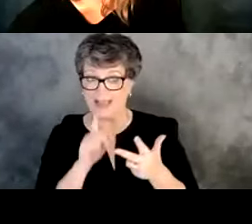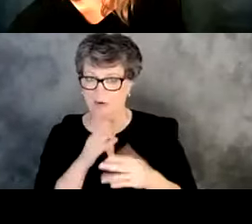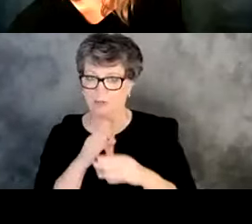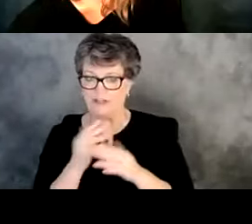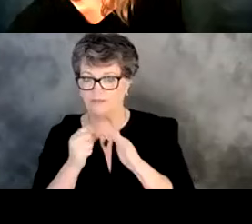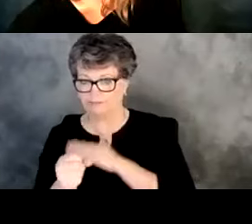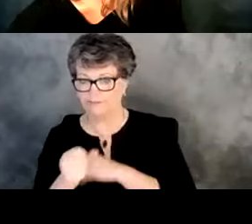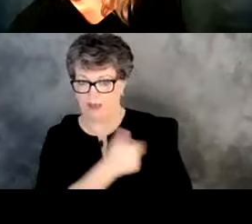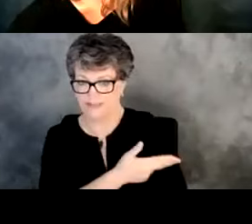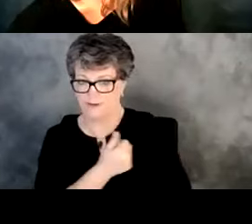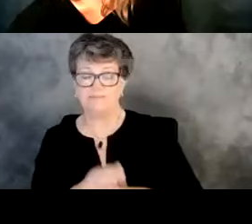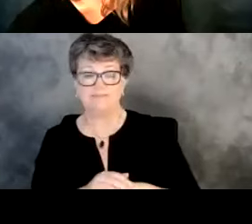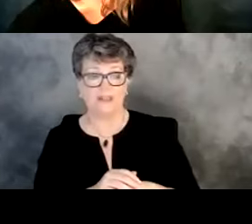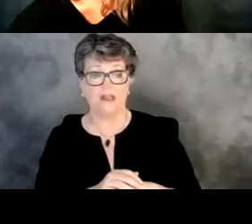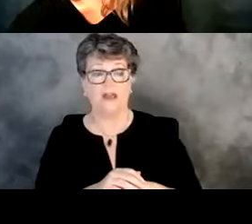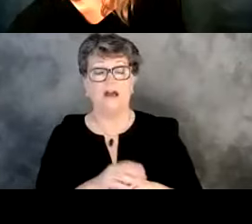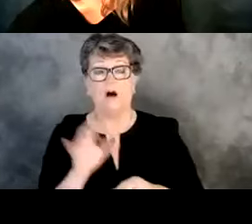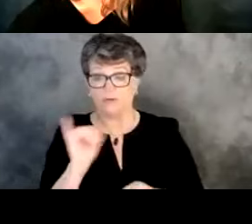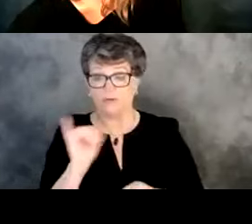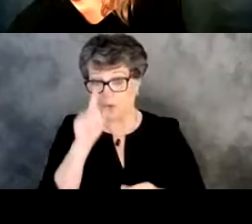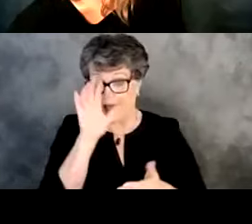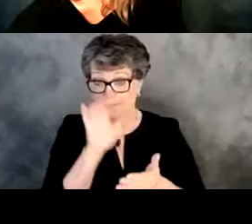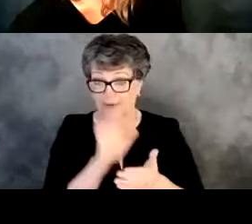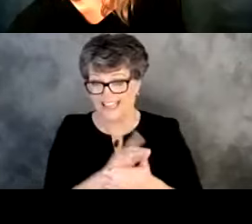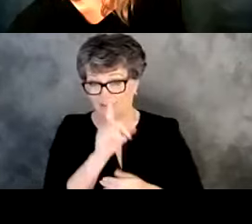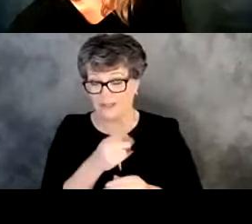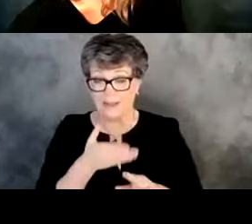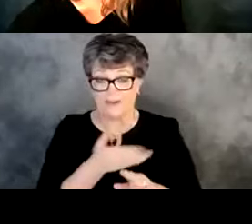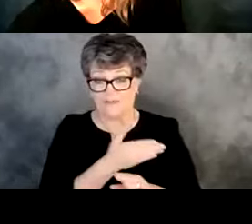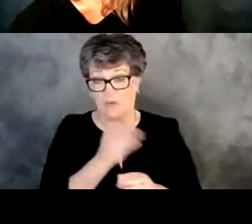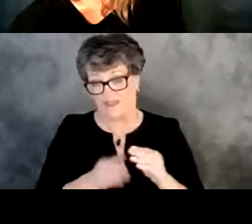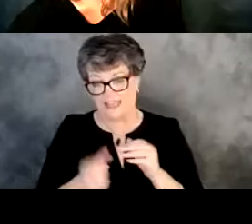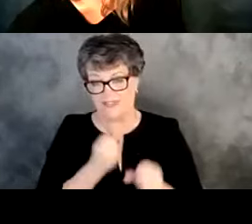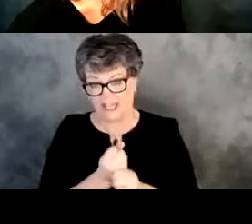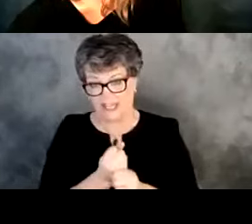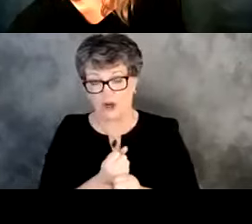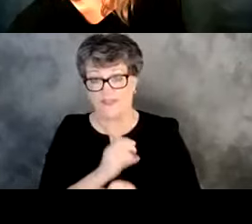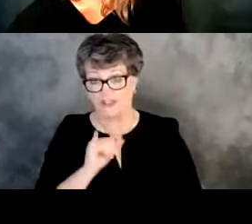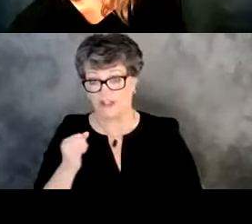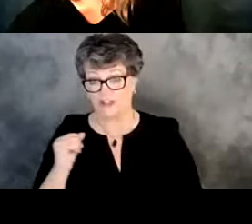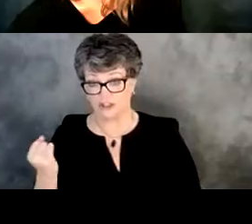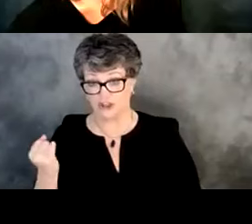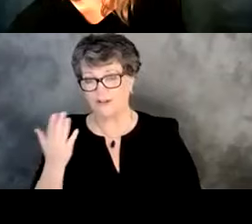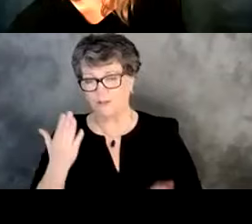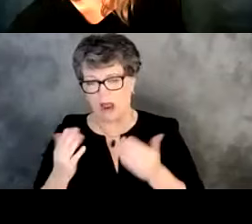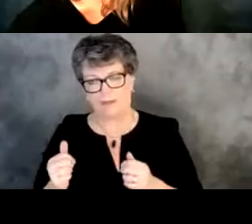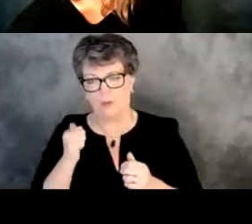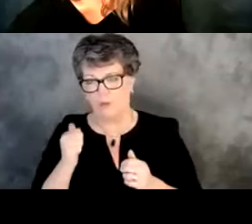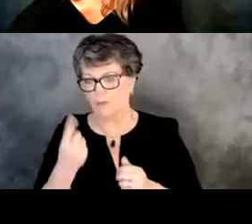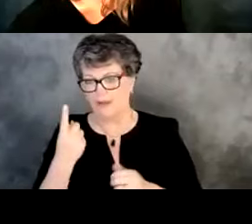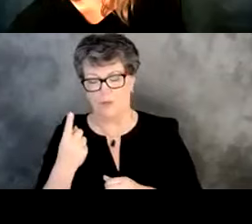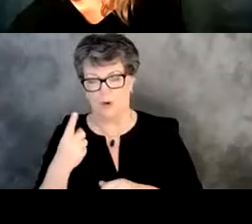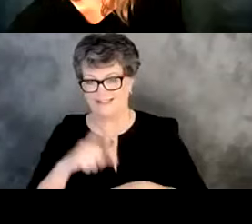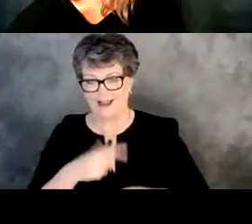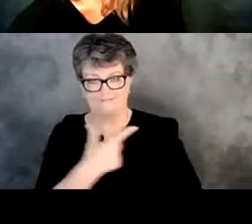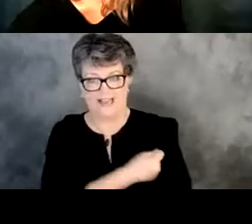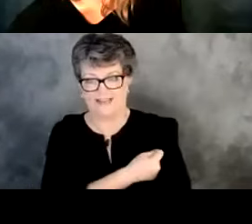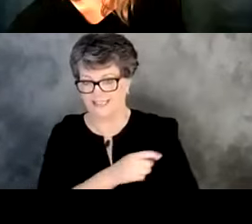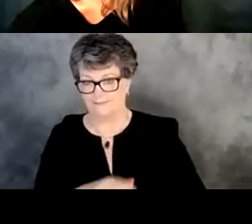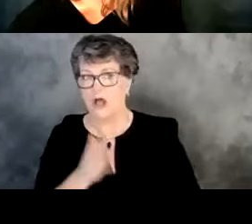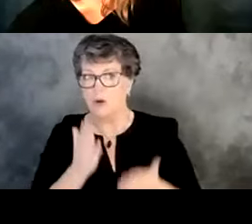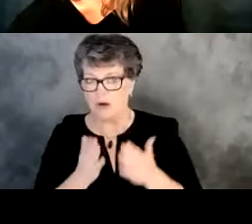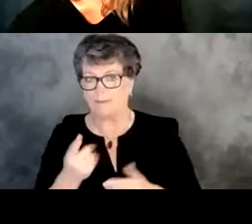The other thing is that I truly believe that probably before the end of the year, that Johnson & Johnson probably won't be a 1-dose vaccine. They'll